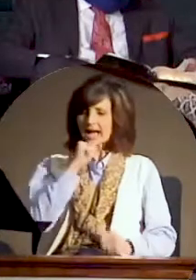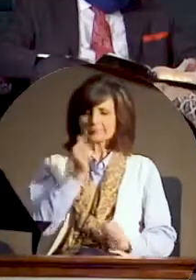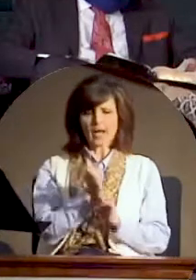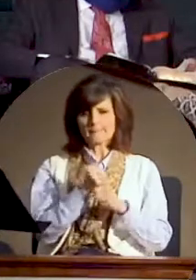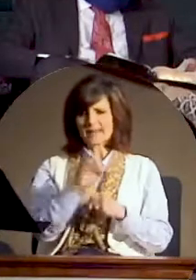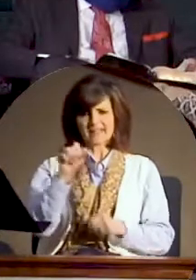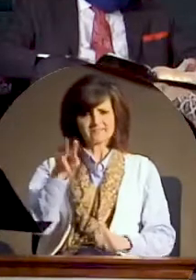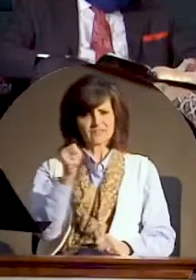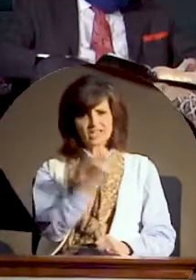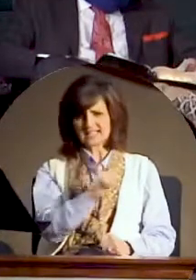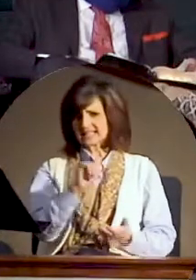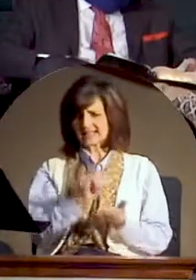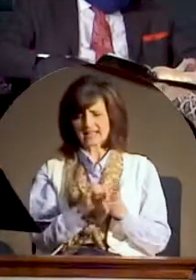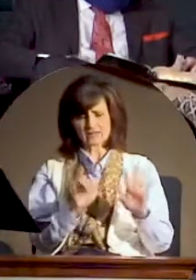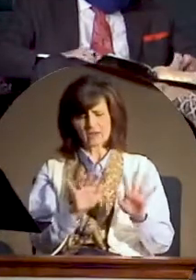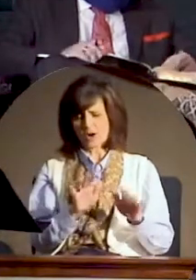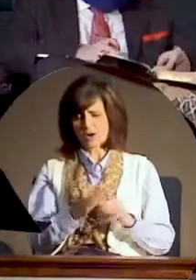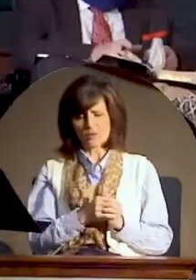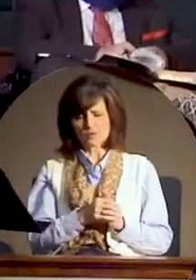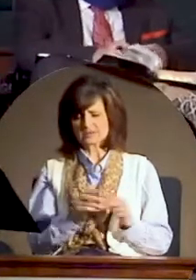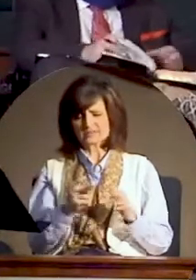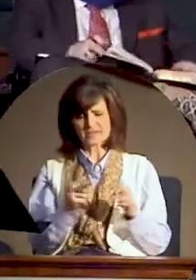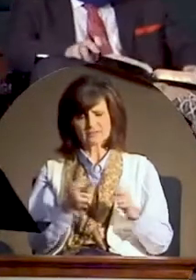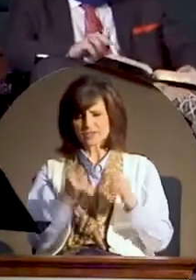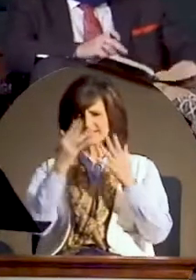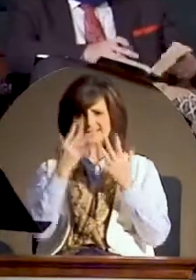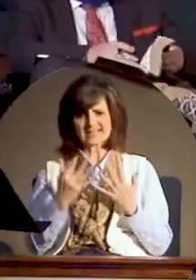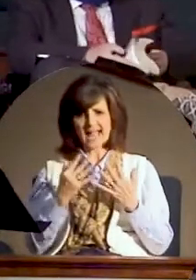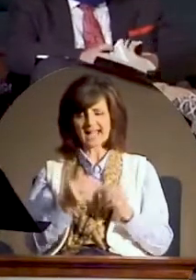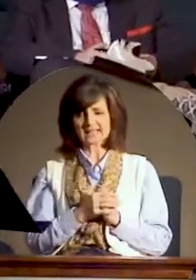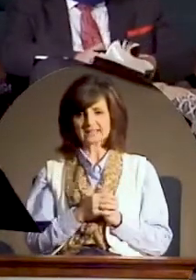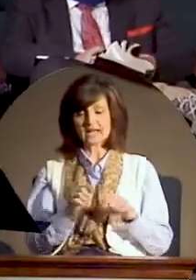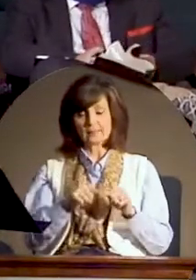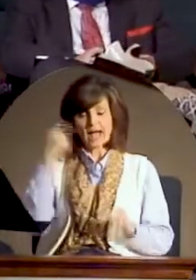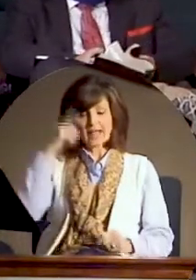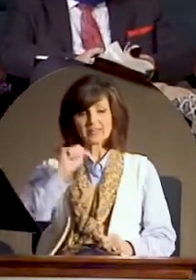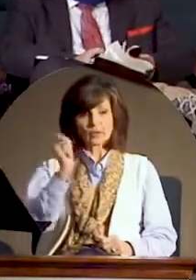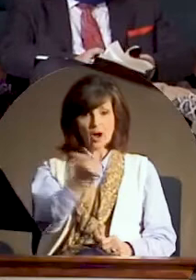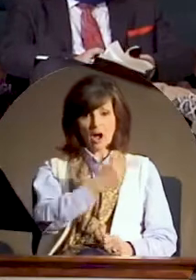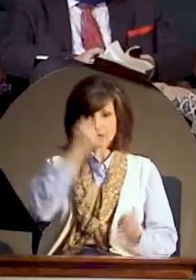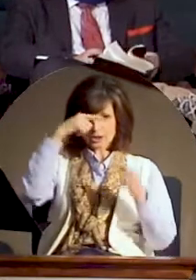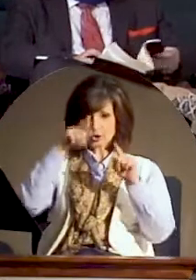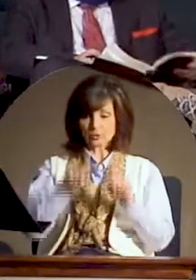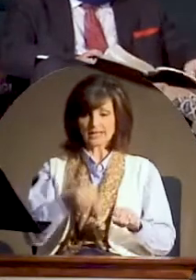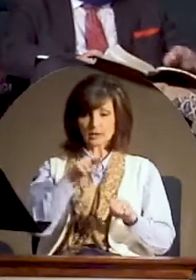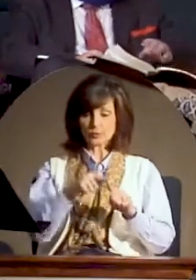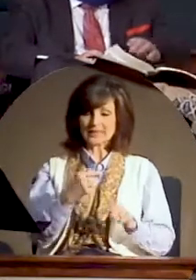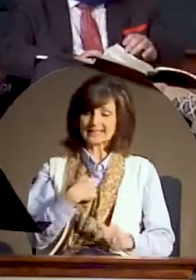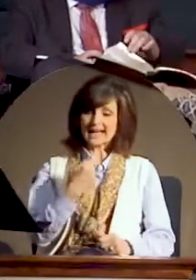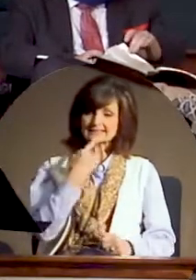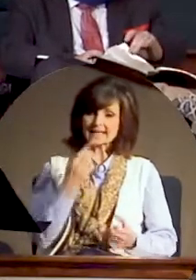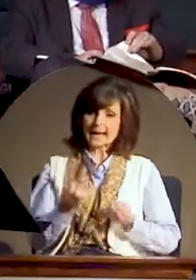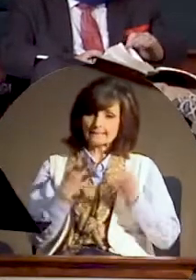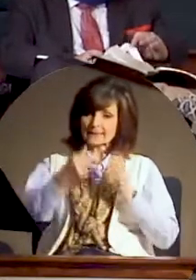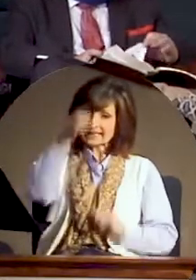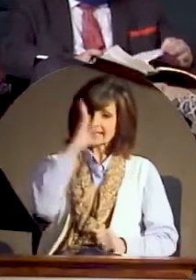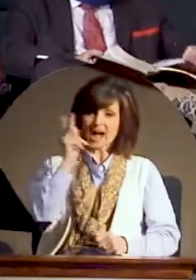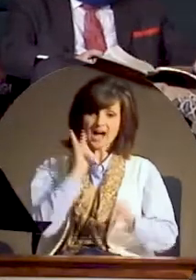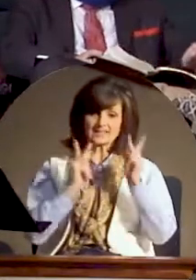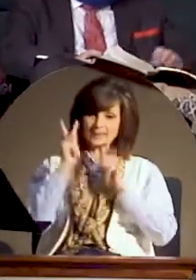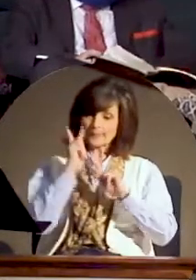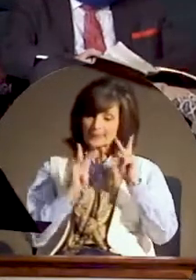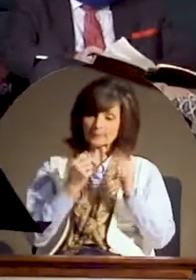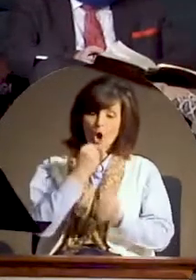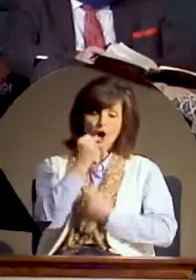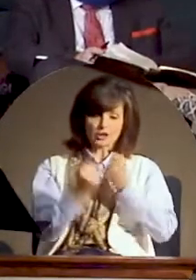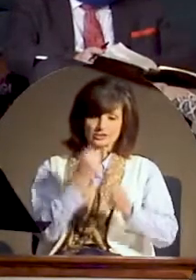of any of that. That is so very sad. But I think you'll all will agree with me tonight when I say that many of God's people are suffering